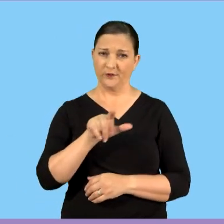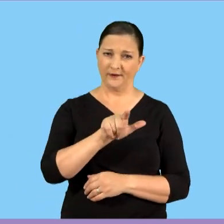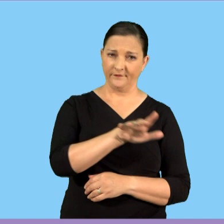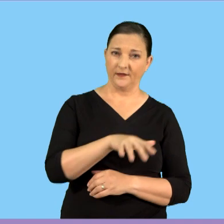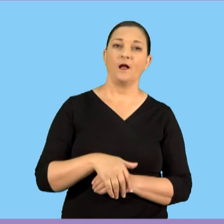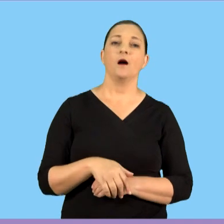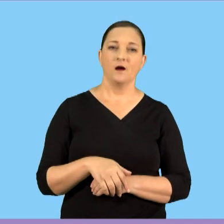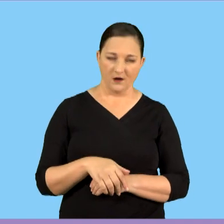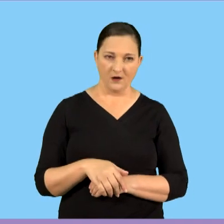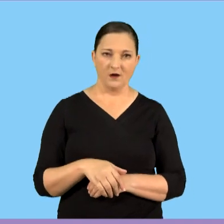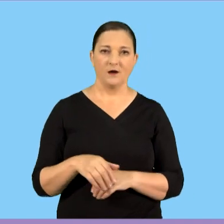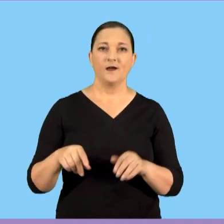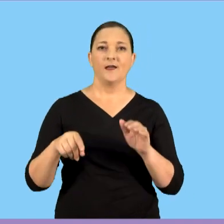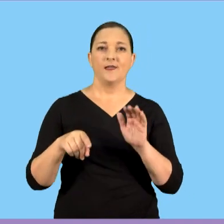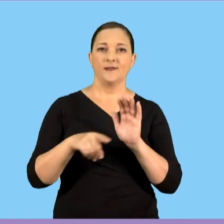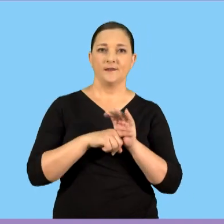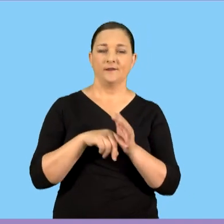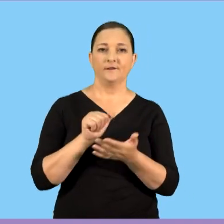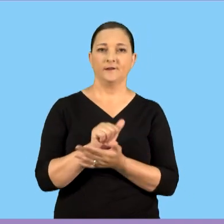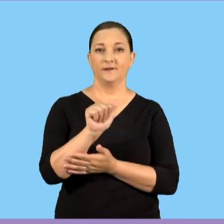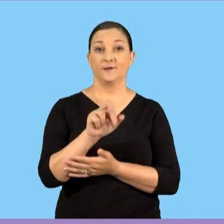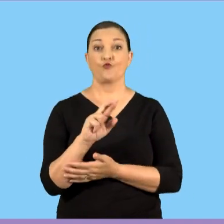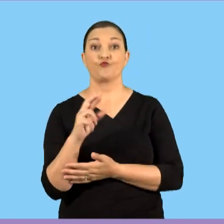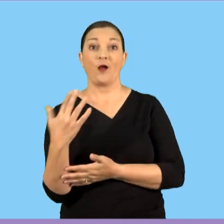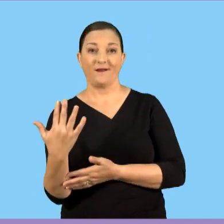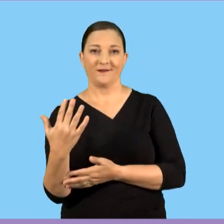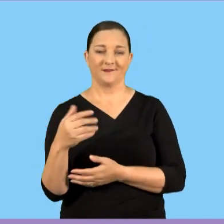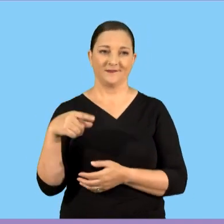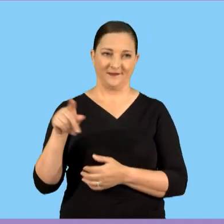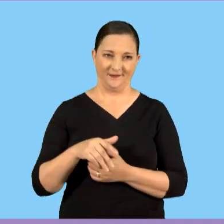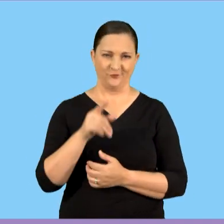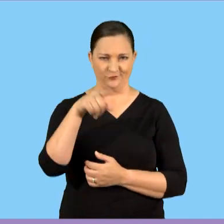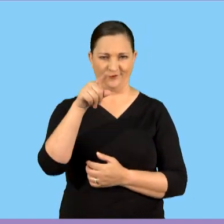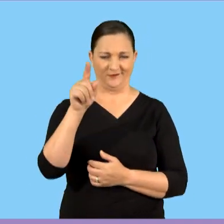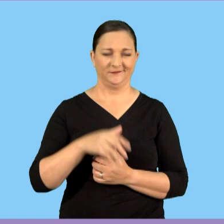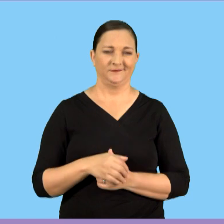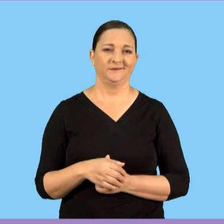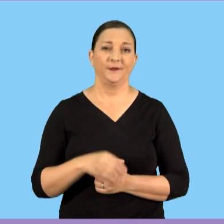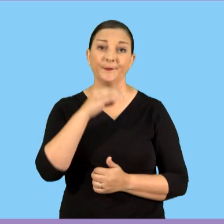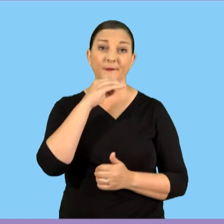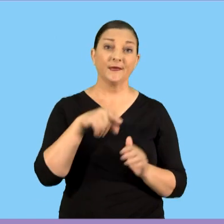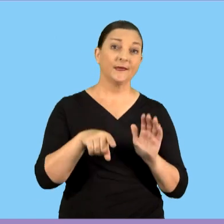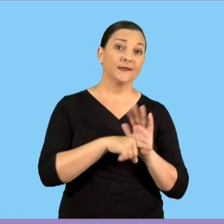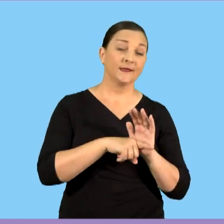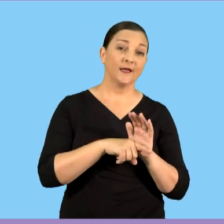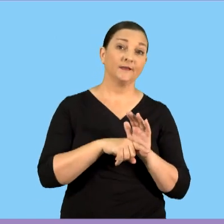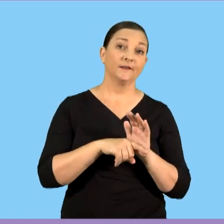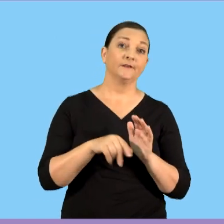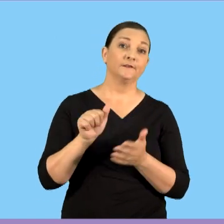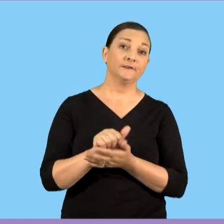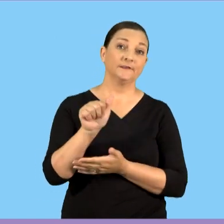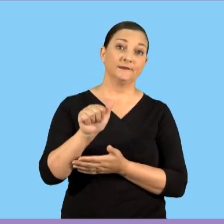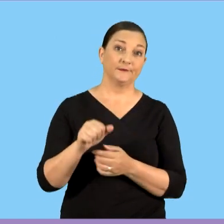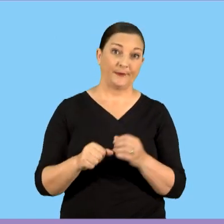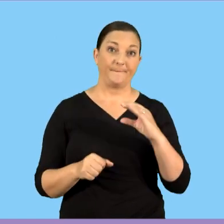right? You are correct when you say the negative 16 is on the right-hand side of that negative 23, which